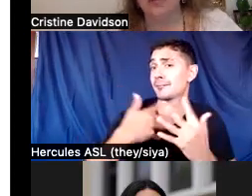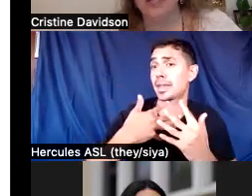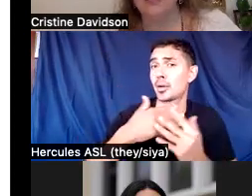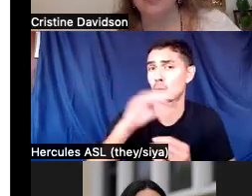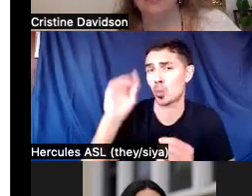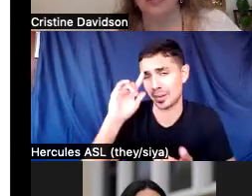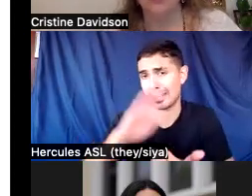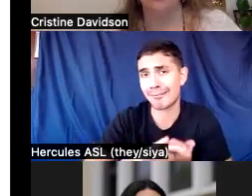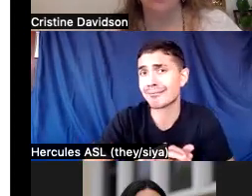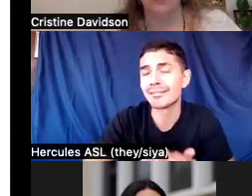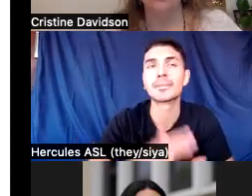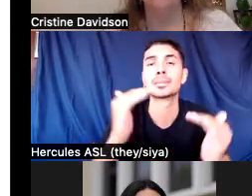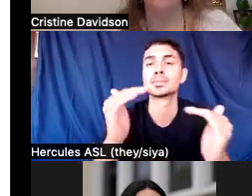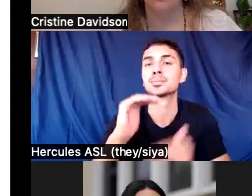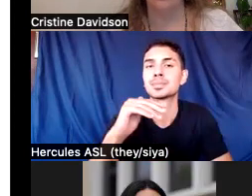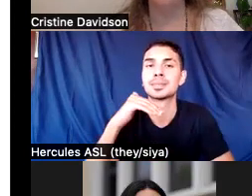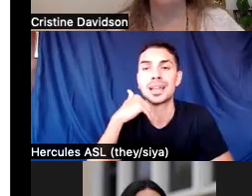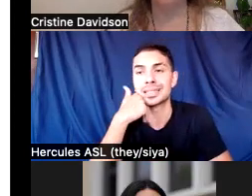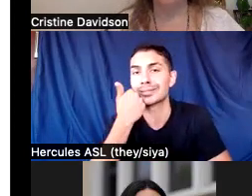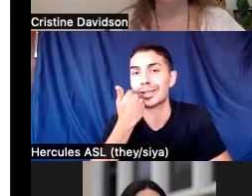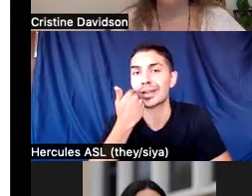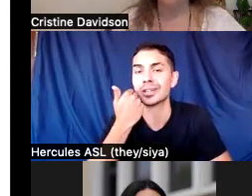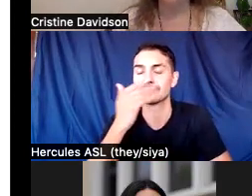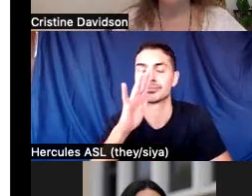Slut shaming, believing it was their fault. Yeah.